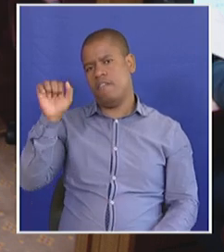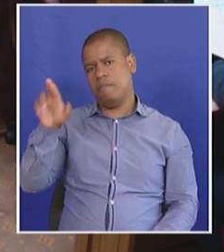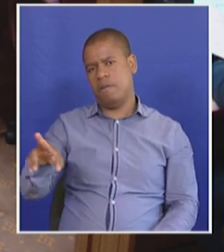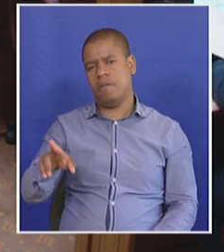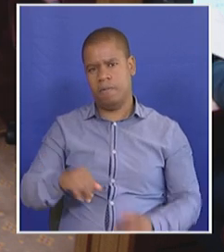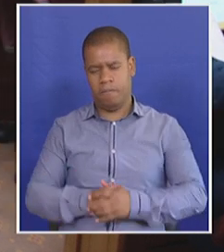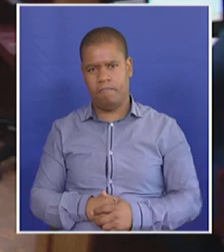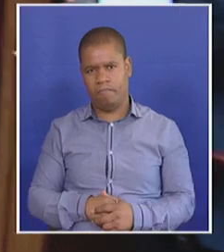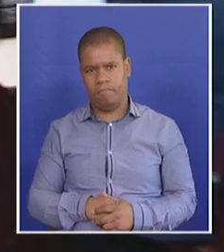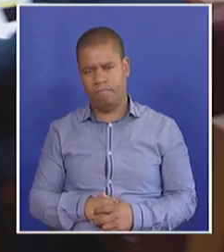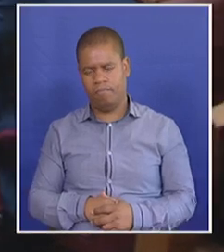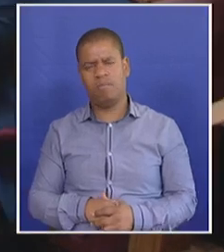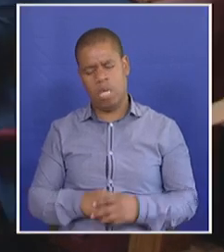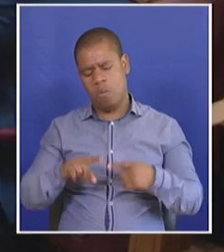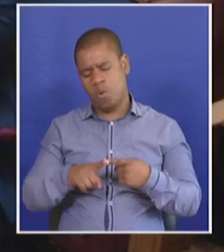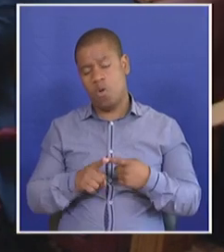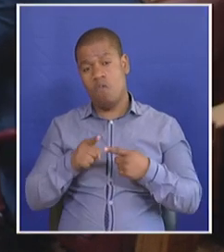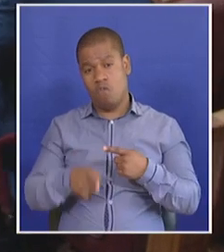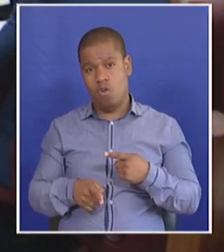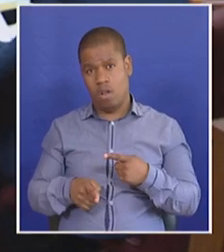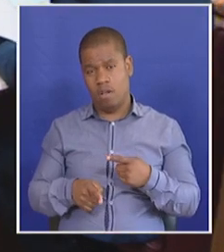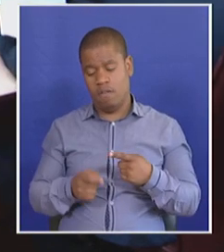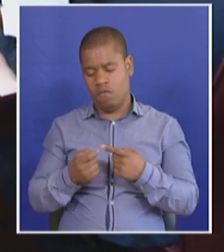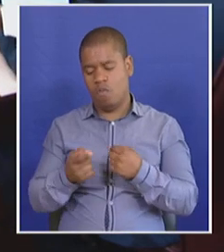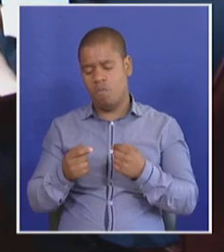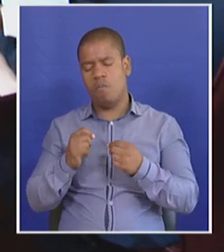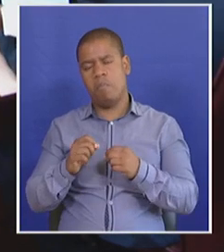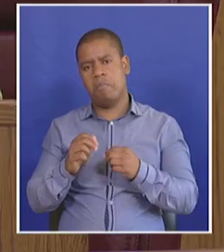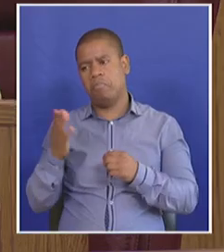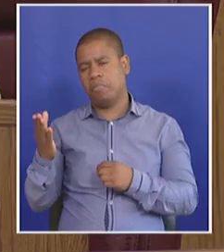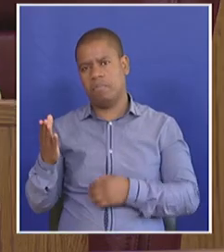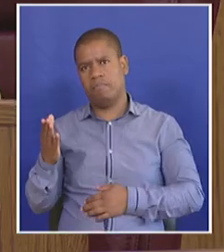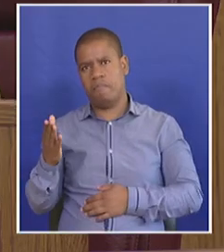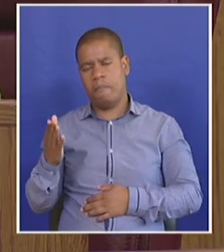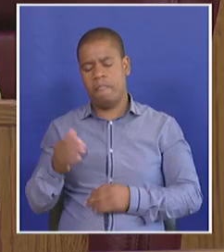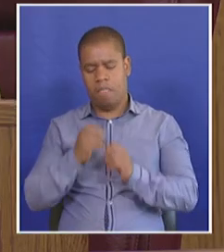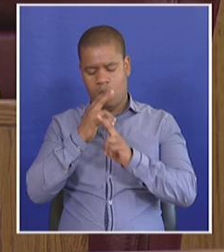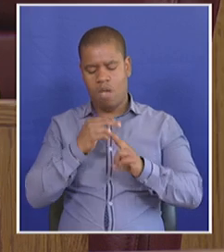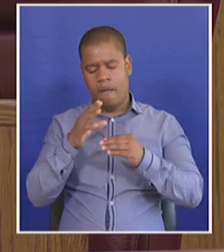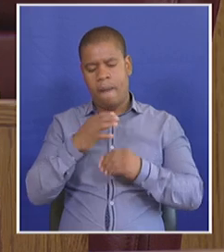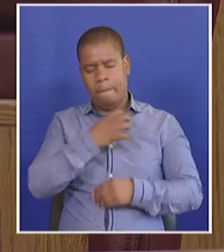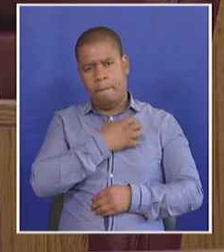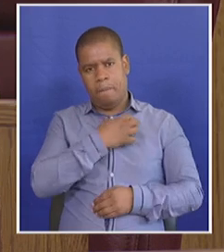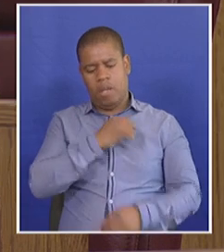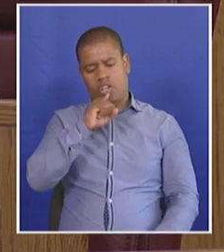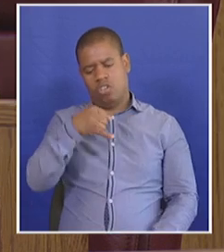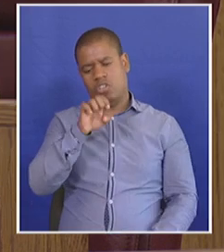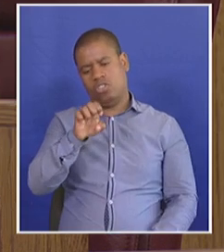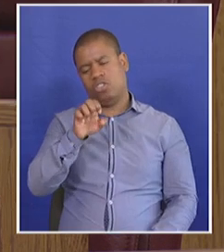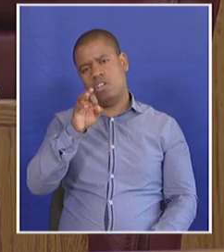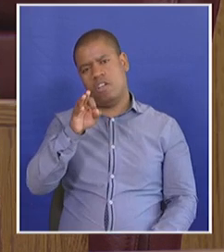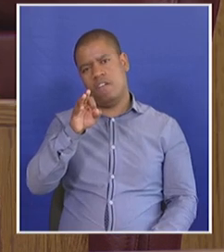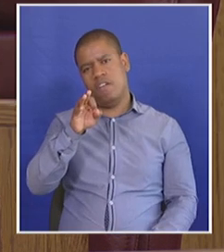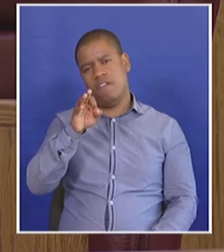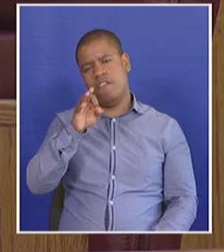Thank you, Chair. Just on a point of order, Madam Chair. Madam Chair, the Honourable Minister Jeffries, to be quite honest, have not